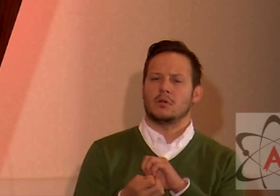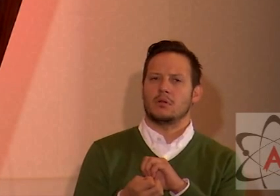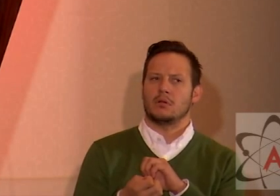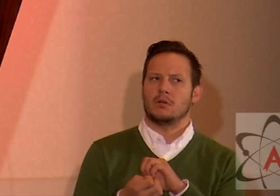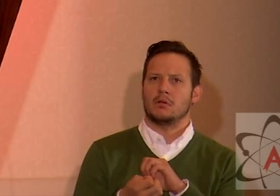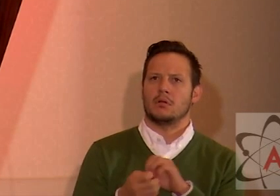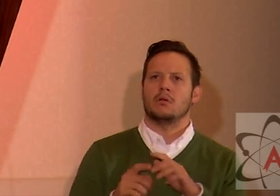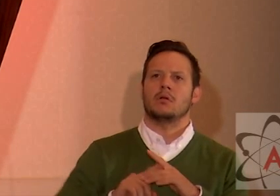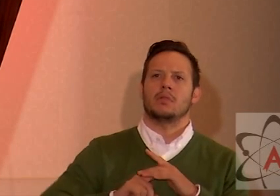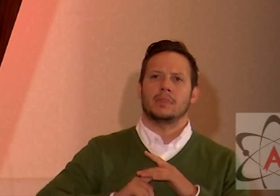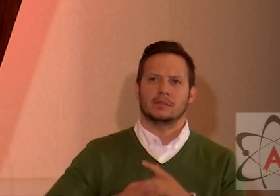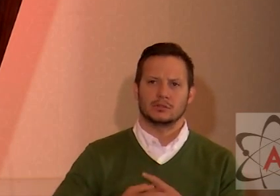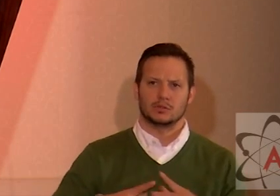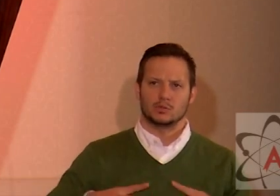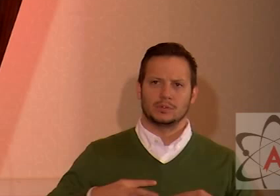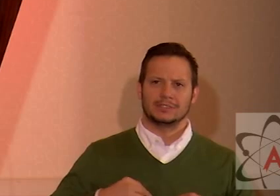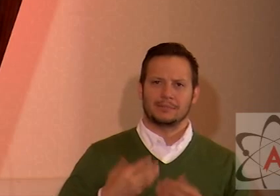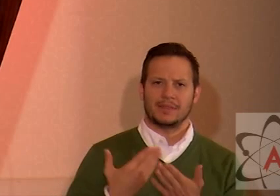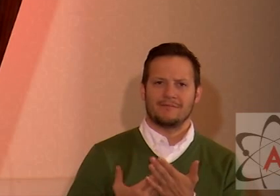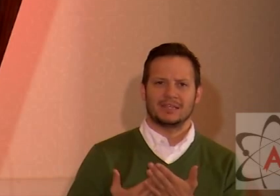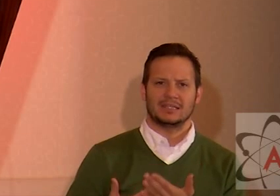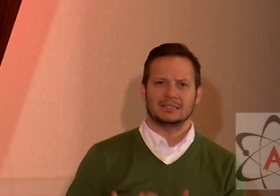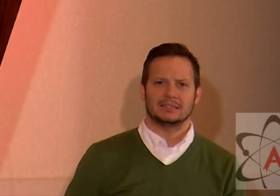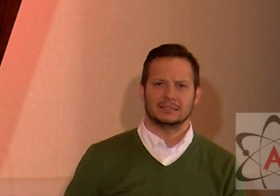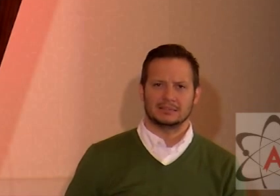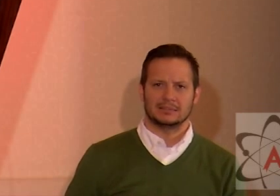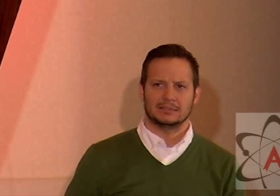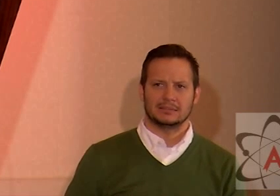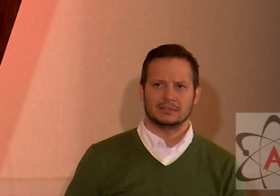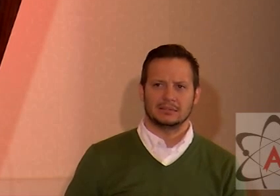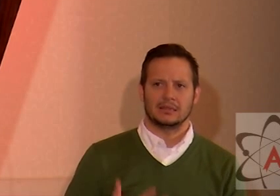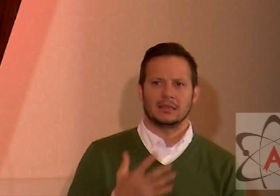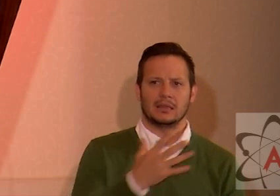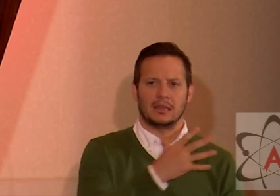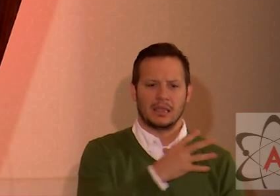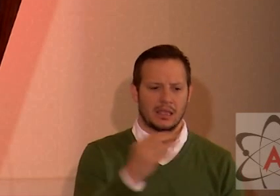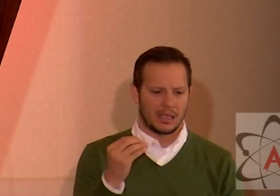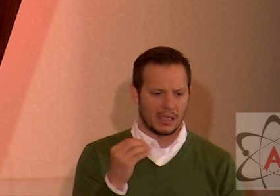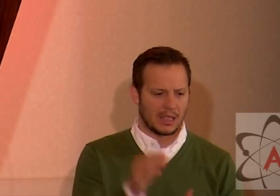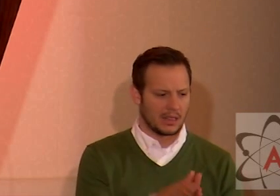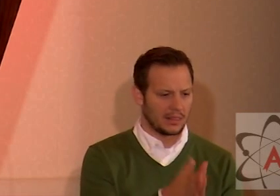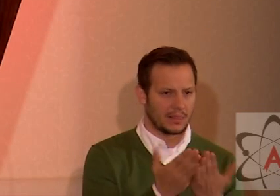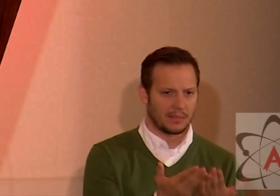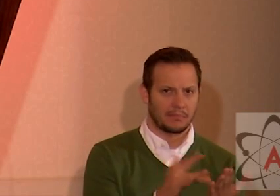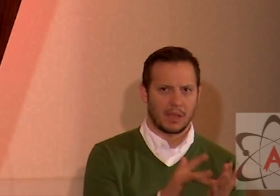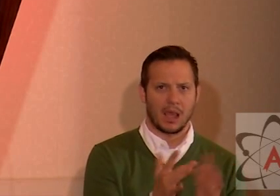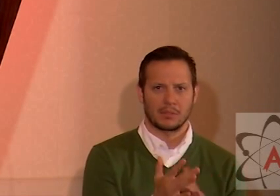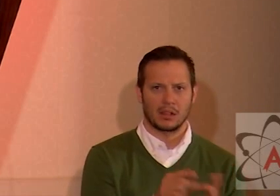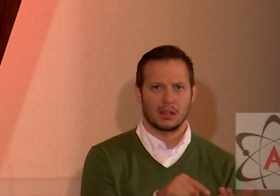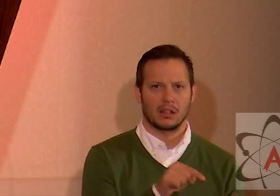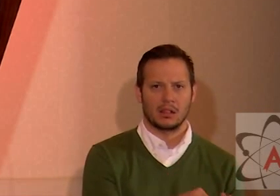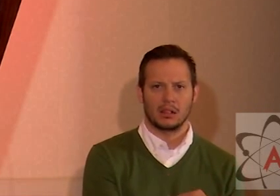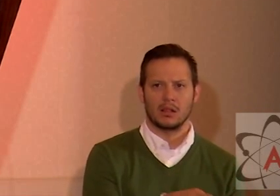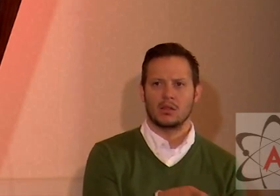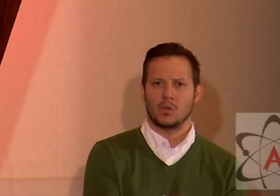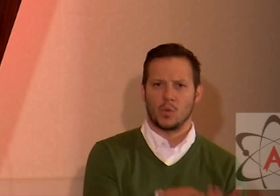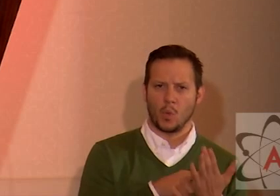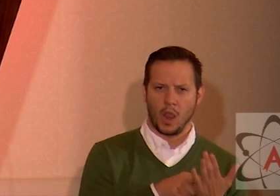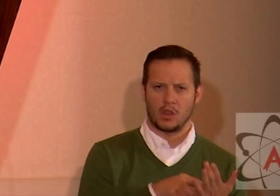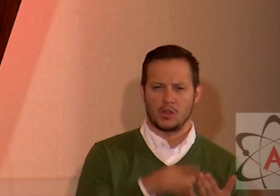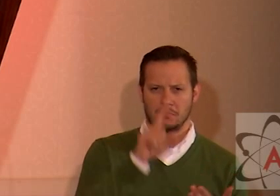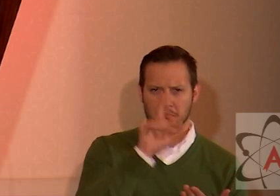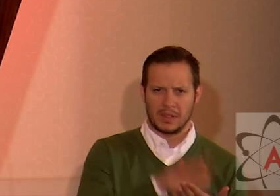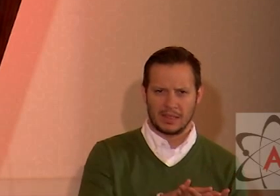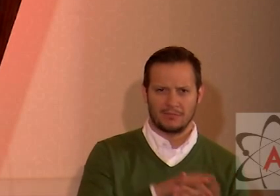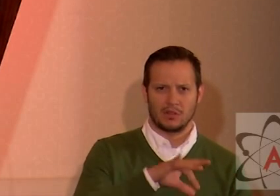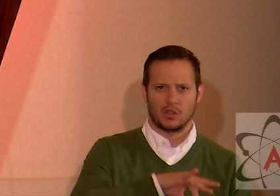to accept the evidence for it and at least reject the Bible literalism that would otherwise require them to believe that